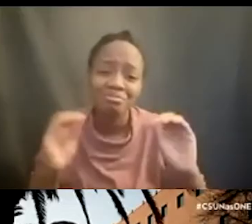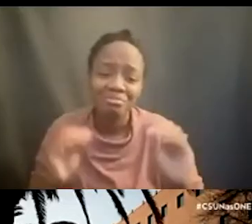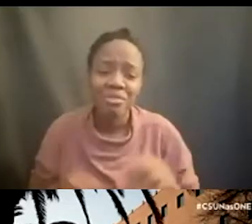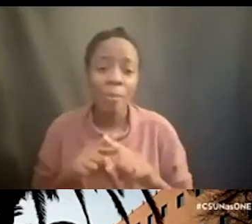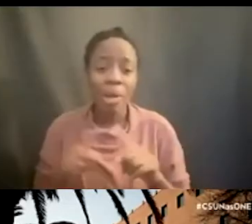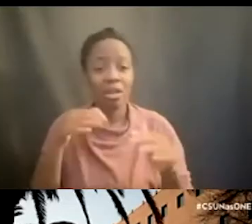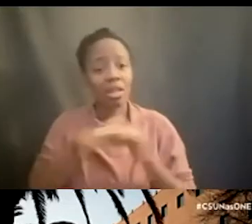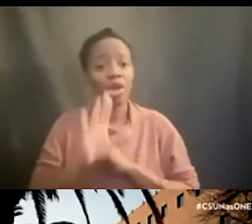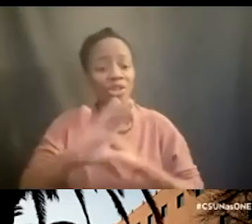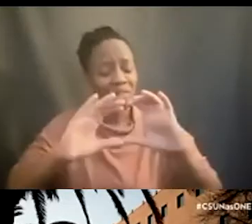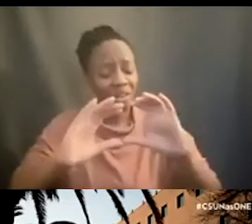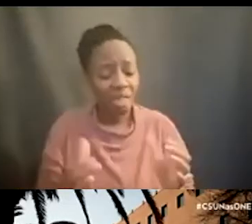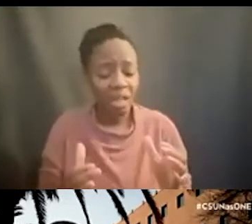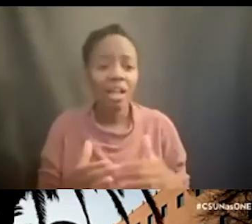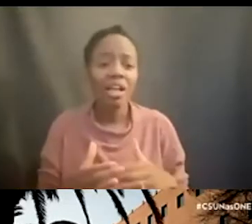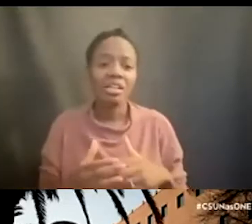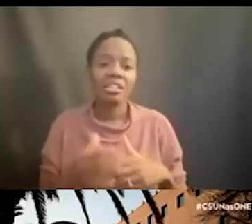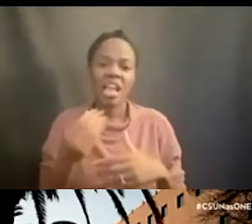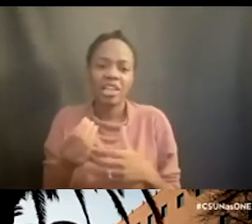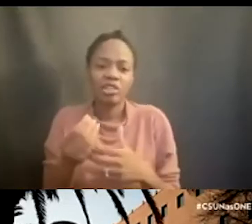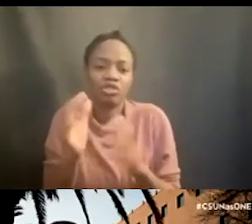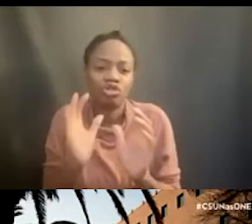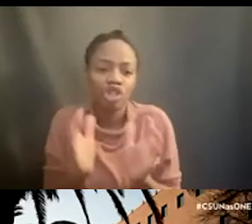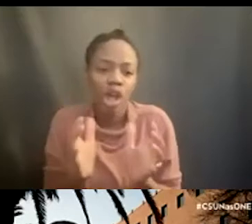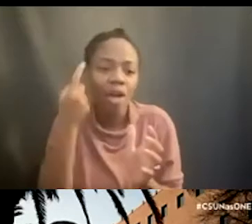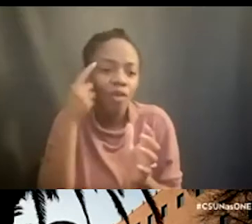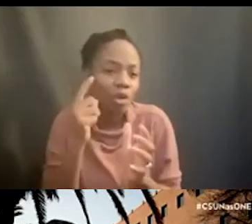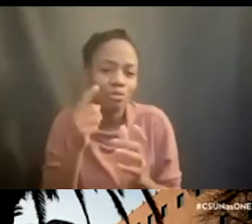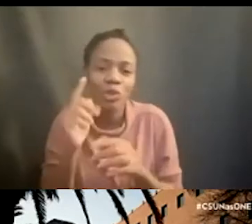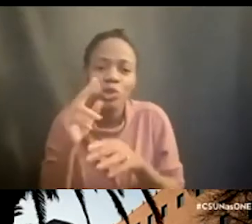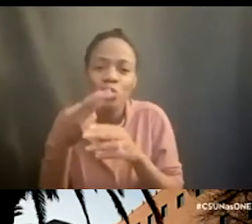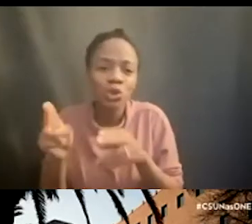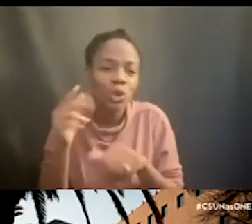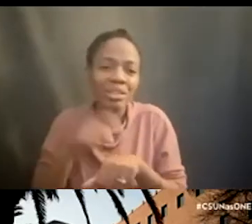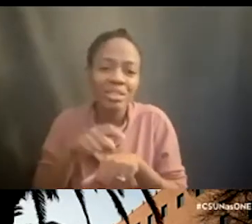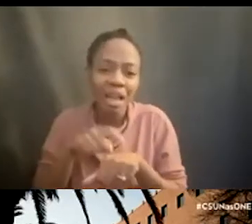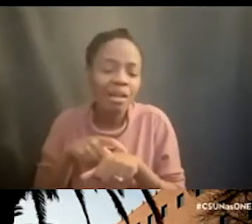class and being able to talk for a little bit, you know, about whatever is going on,